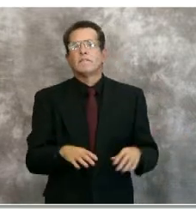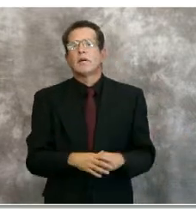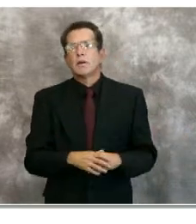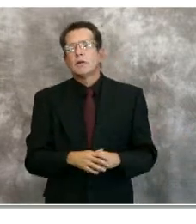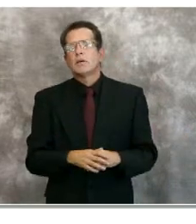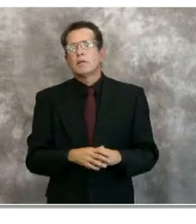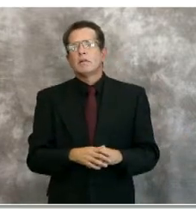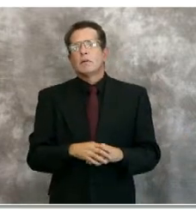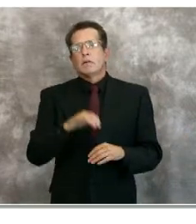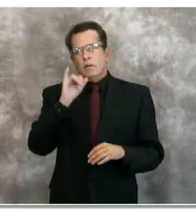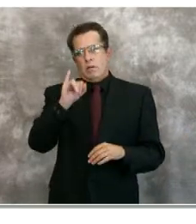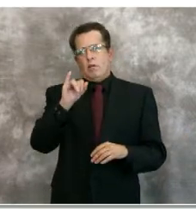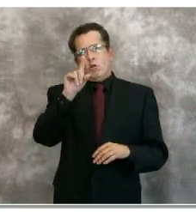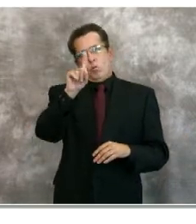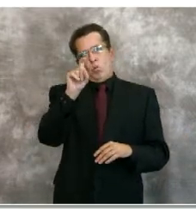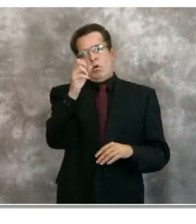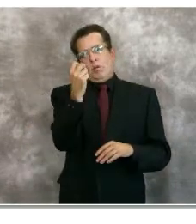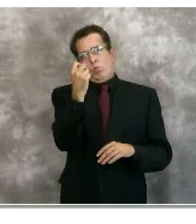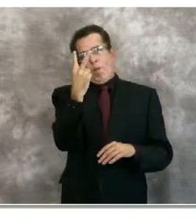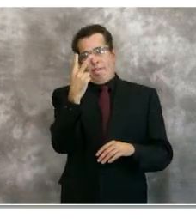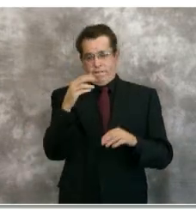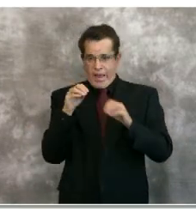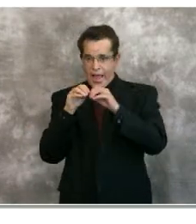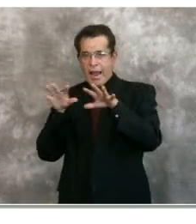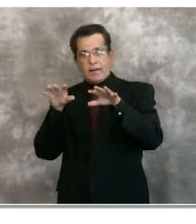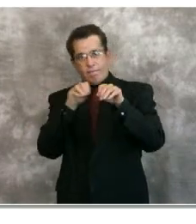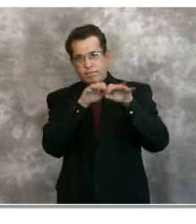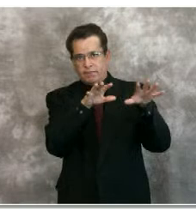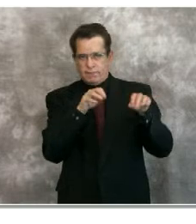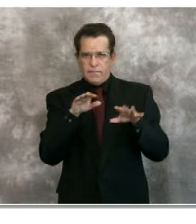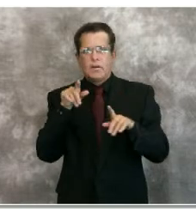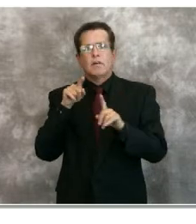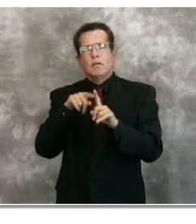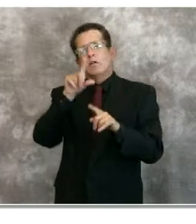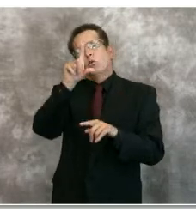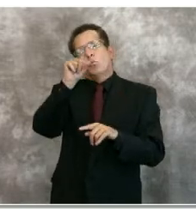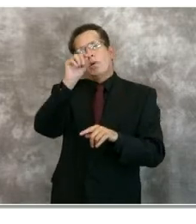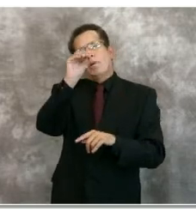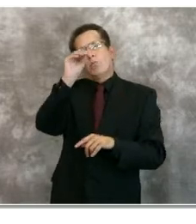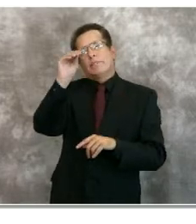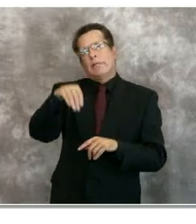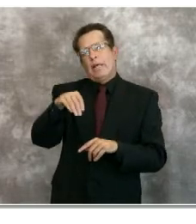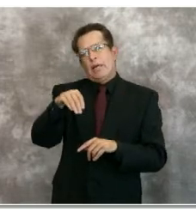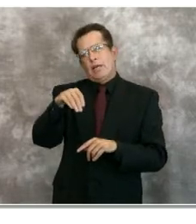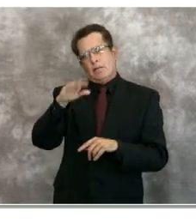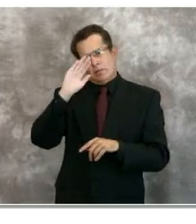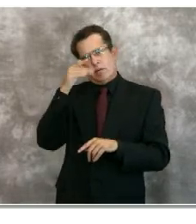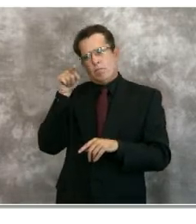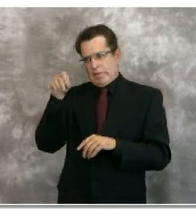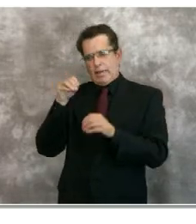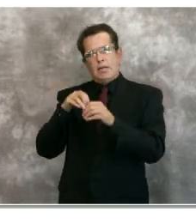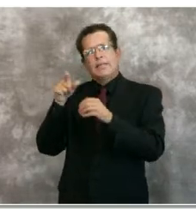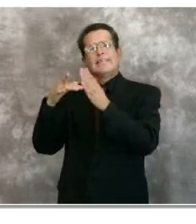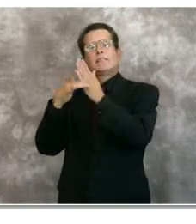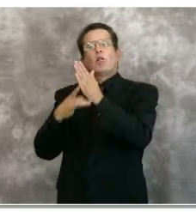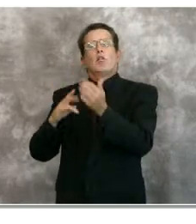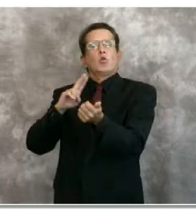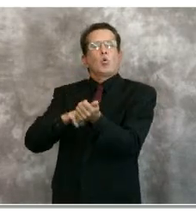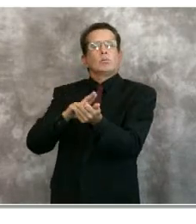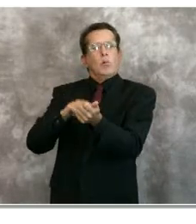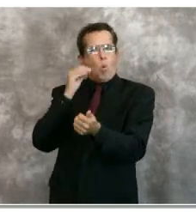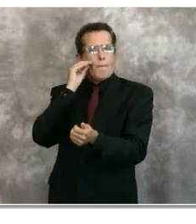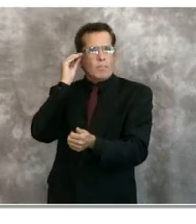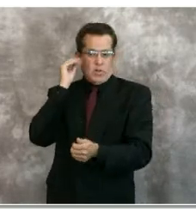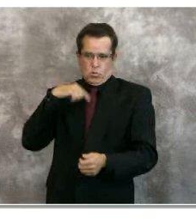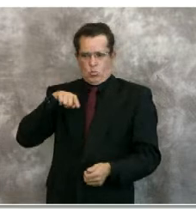The 112 active outbreaks include 22 or 20% in skilled nursing facilities, and we